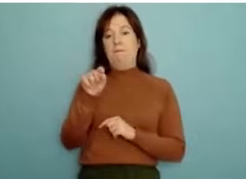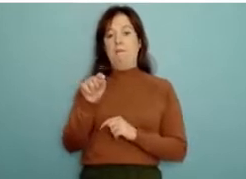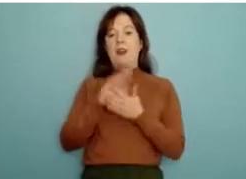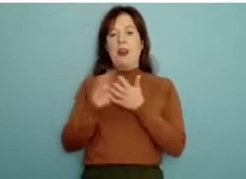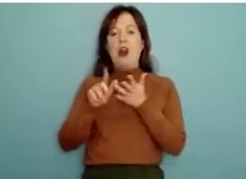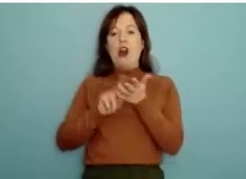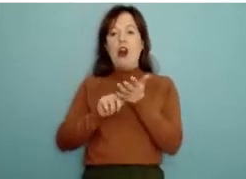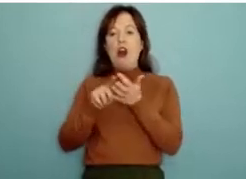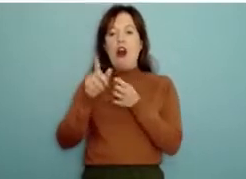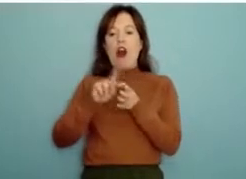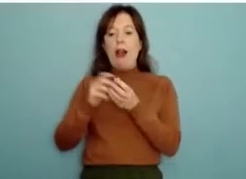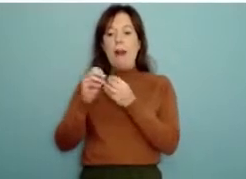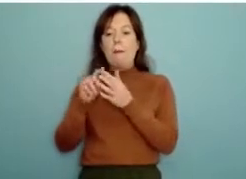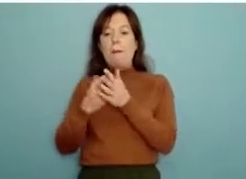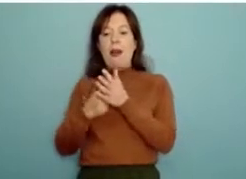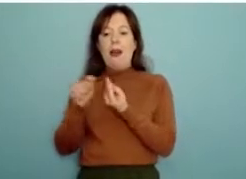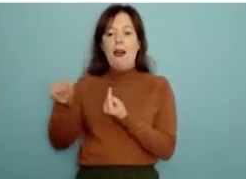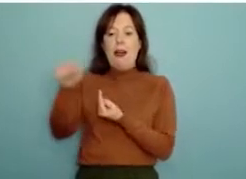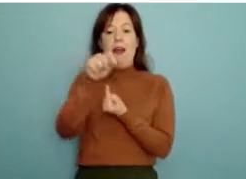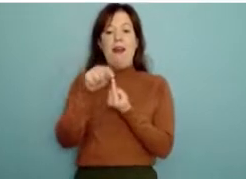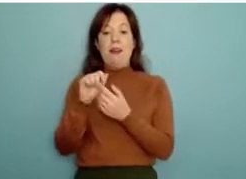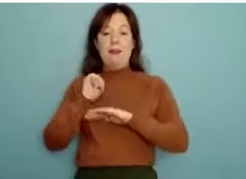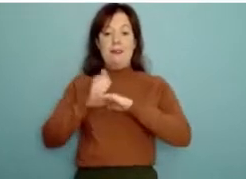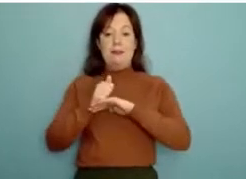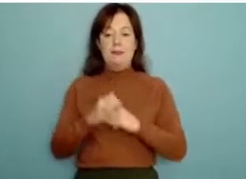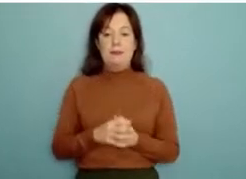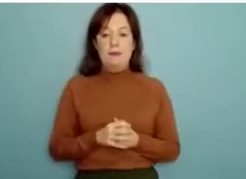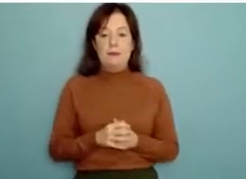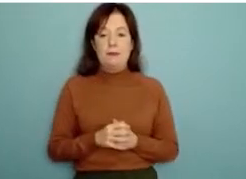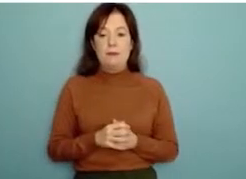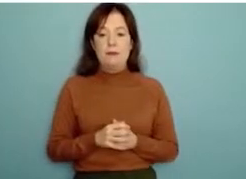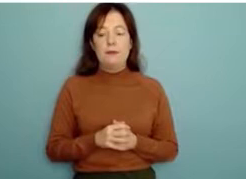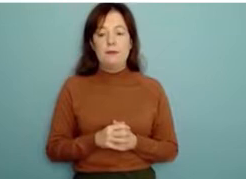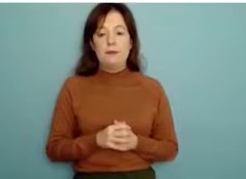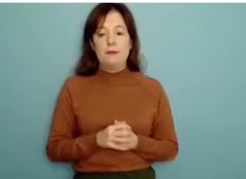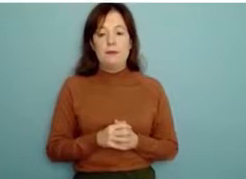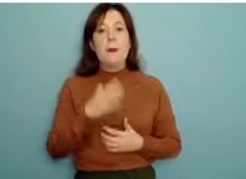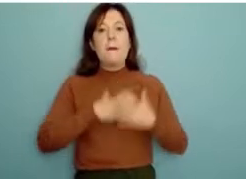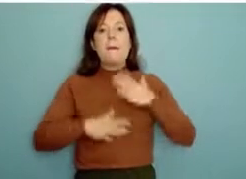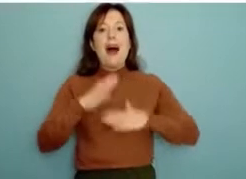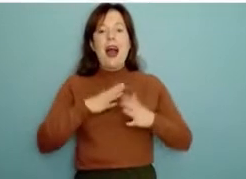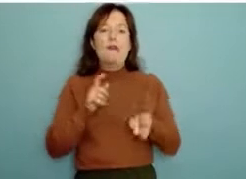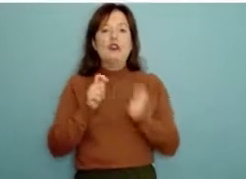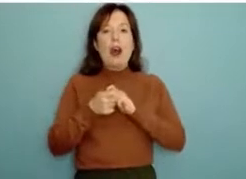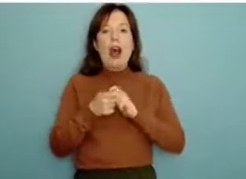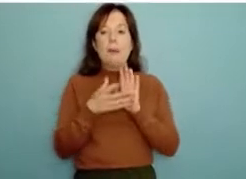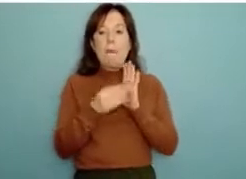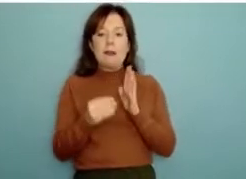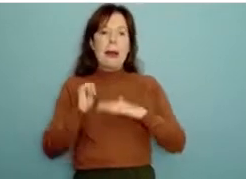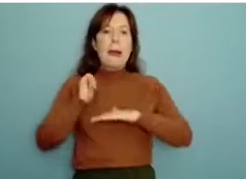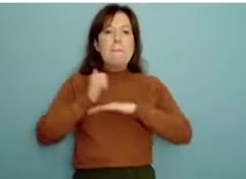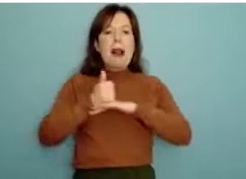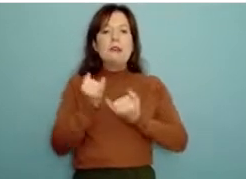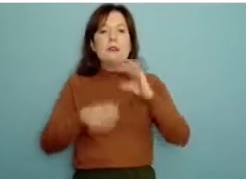and others, and really thinks about a particular behaviour change model and very implementation science-driven approach of